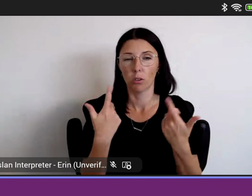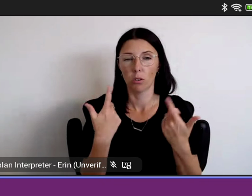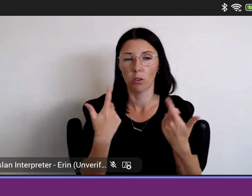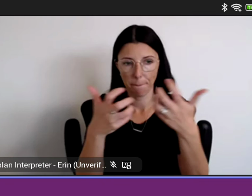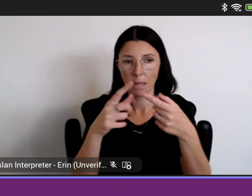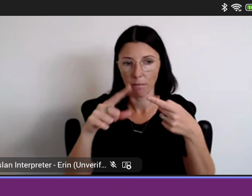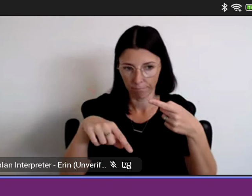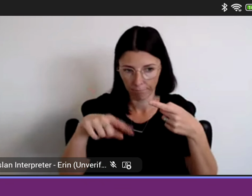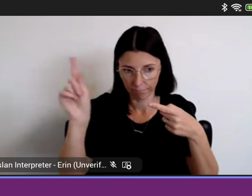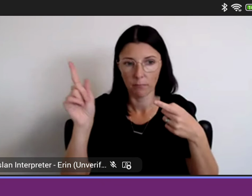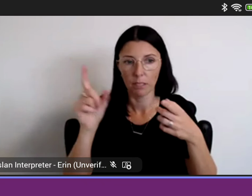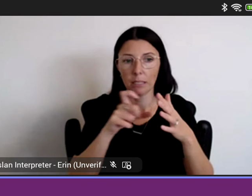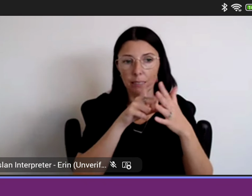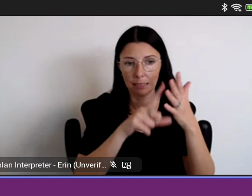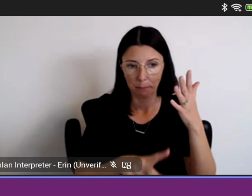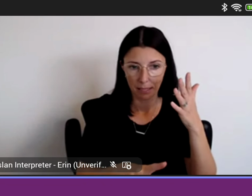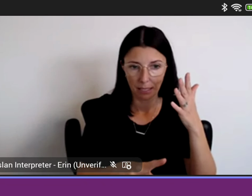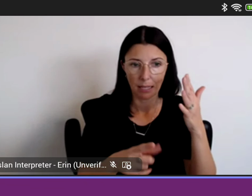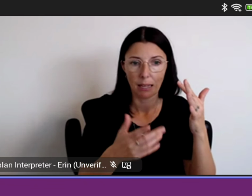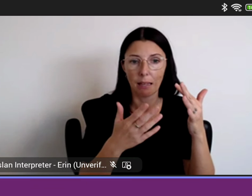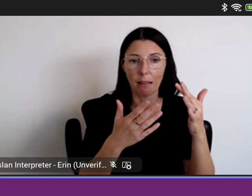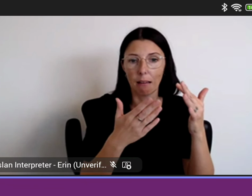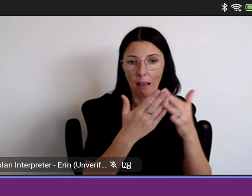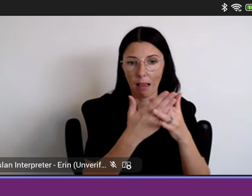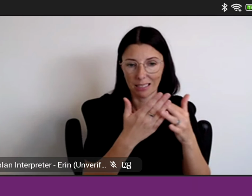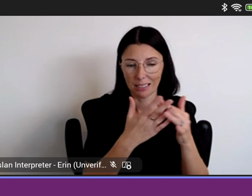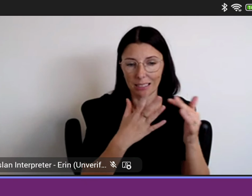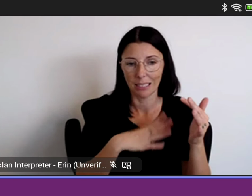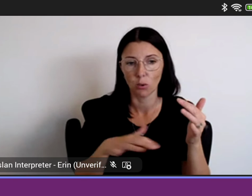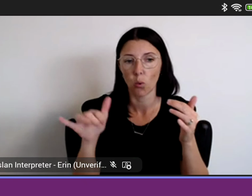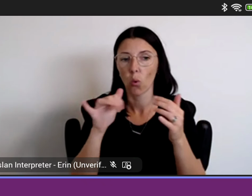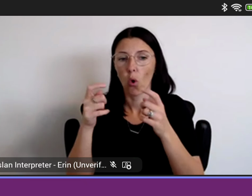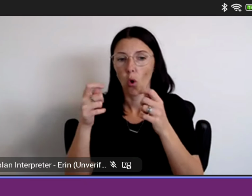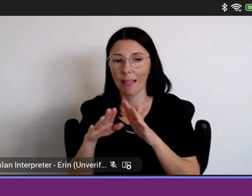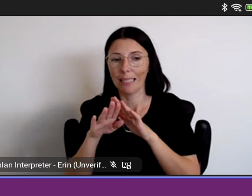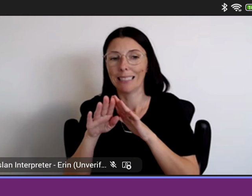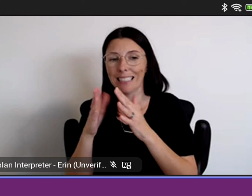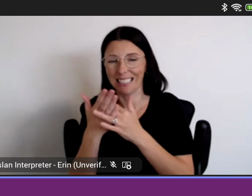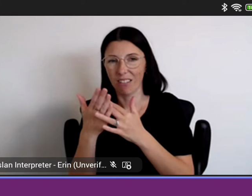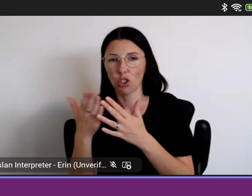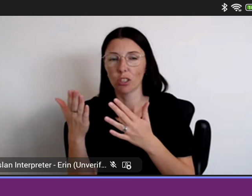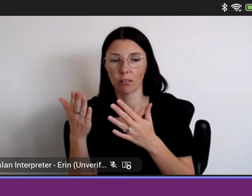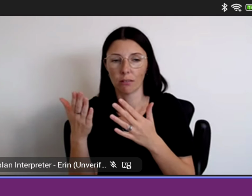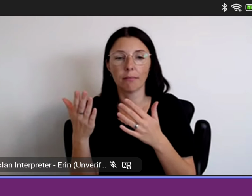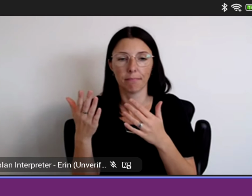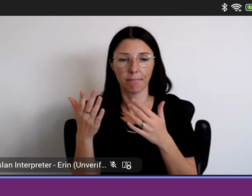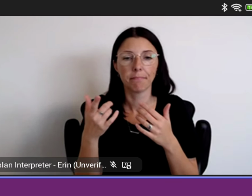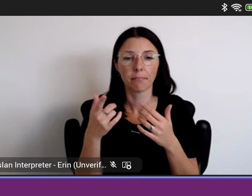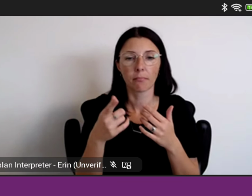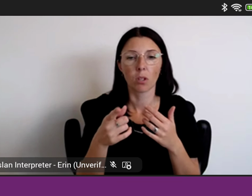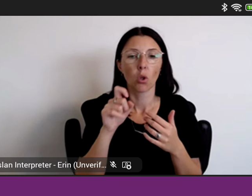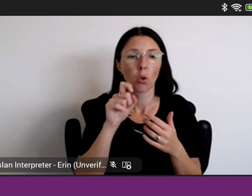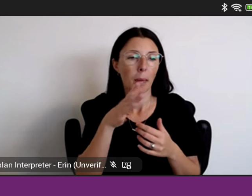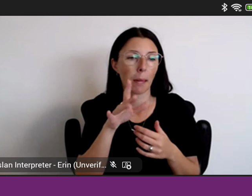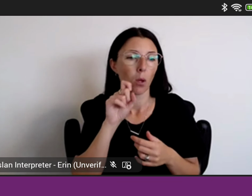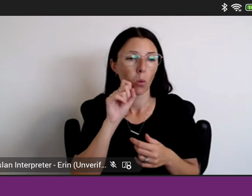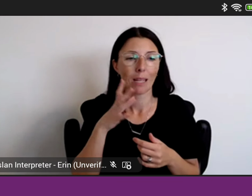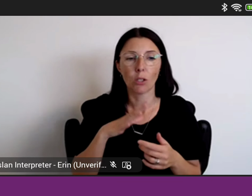requirements. You may need to provide evidence of your disability or developmental delay for children younger than